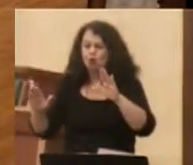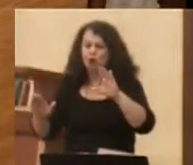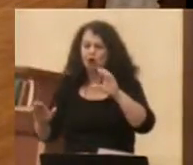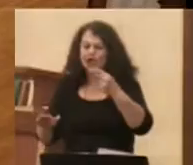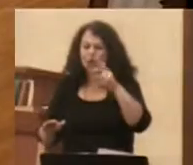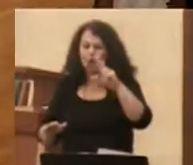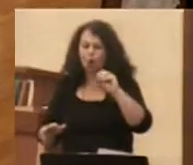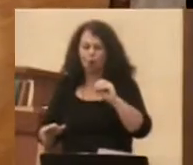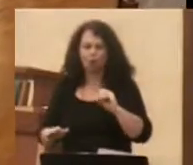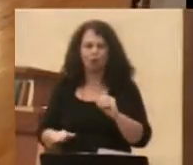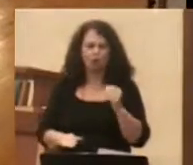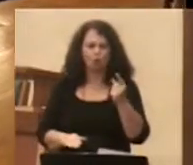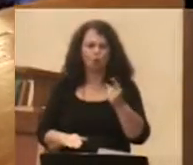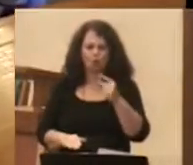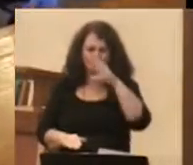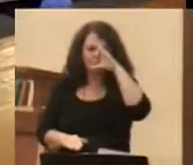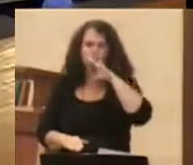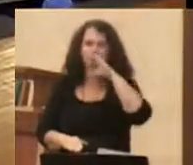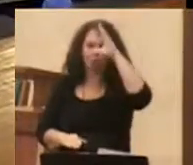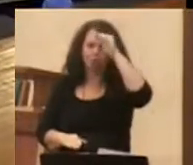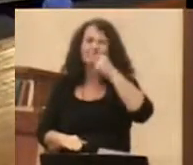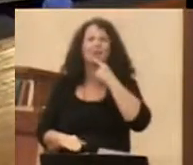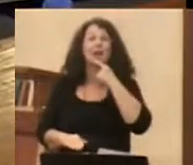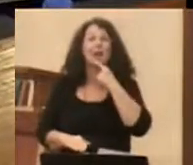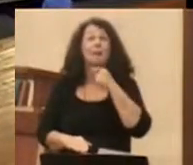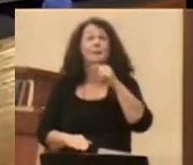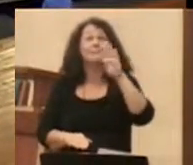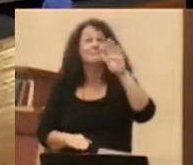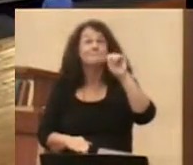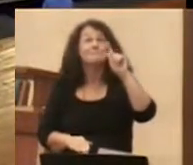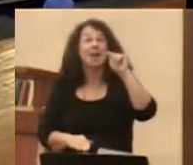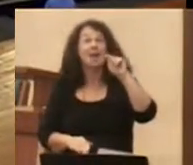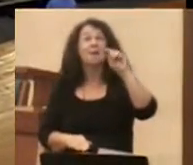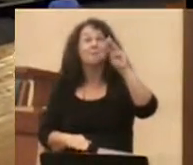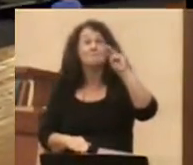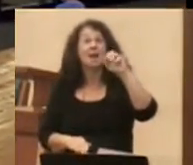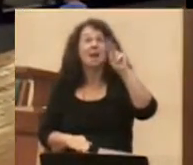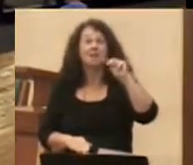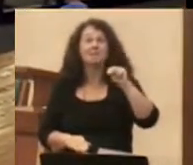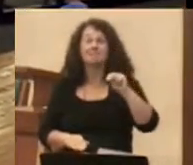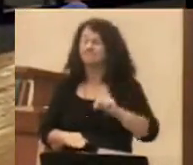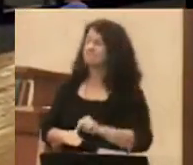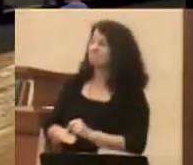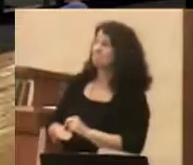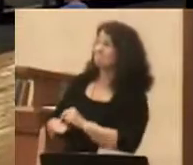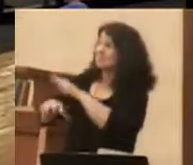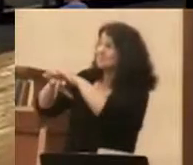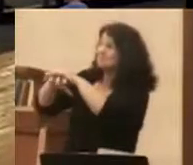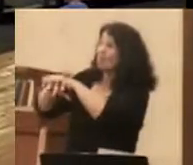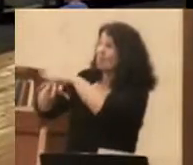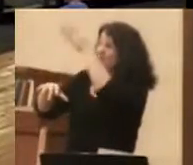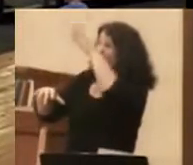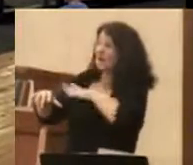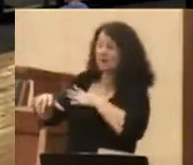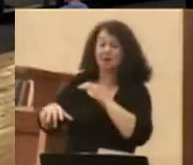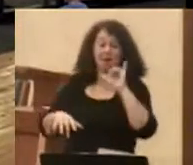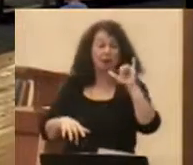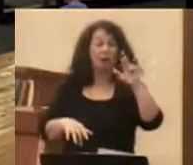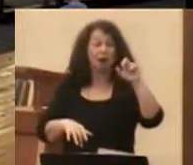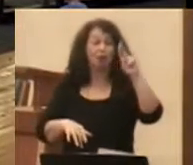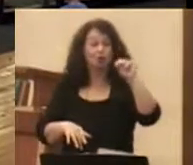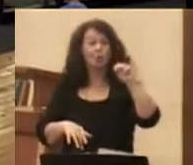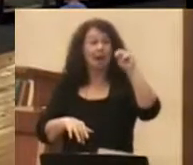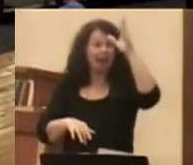Batman. Any other superheroes that you can think of today? Spider-Man, yep. Iron Man,